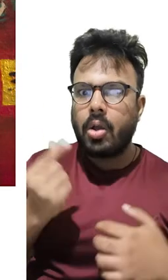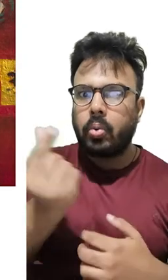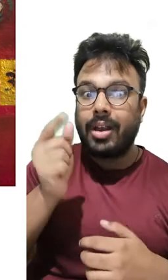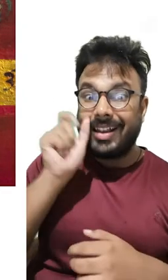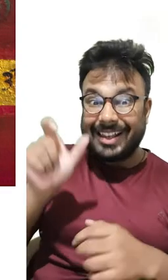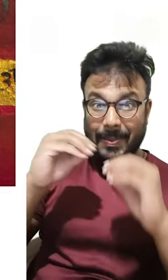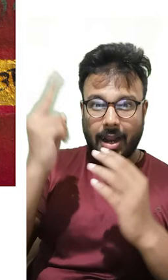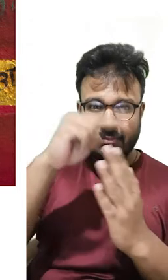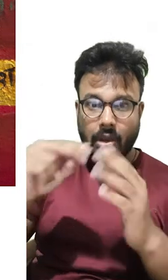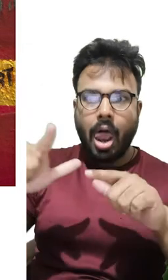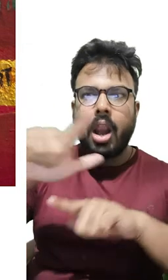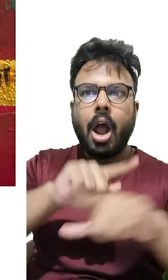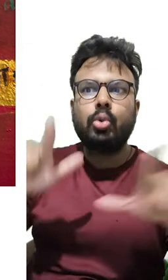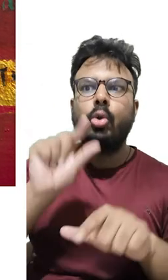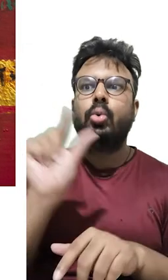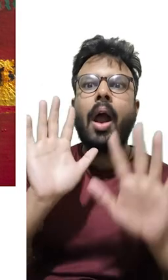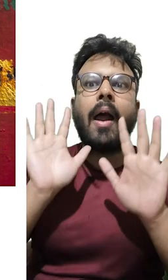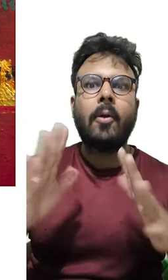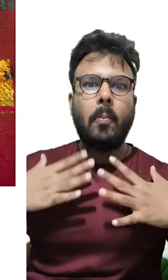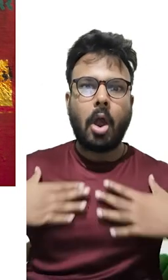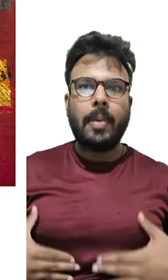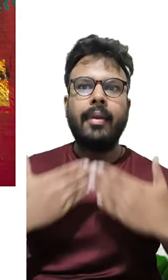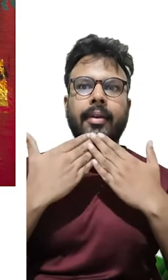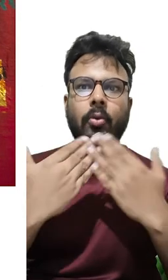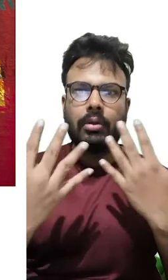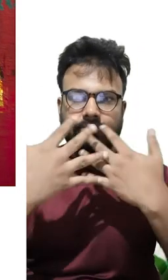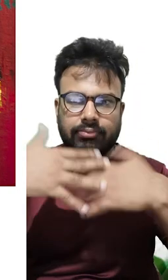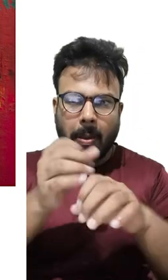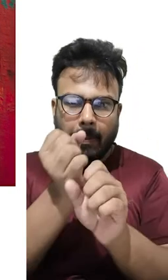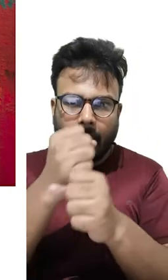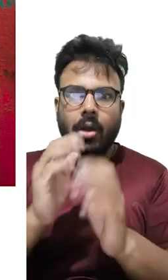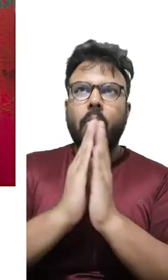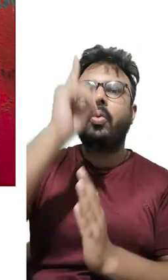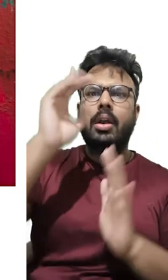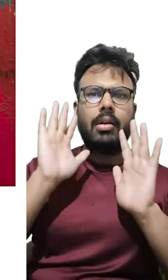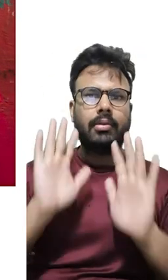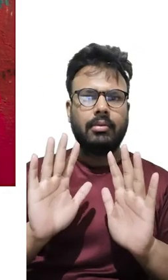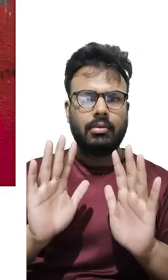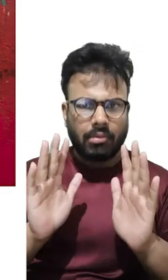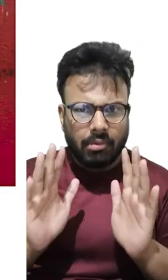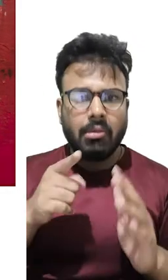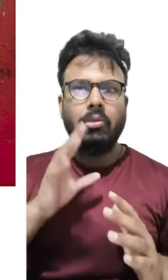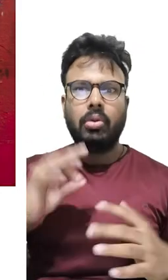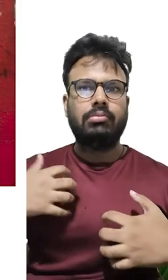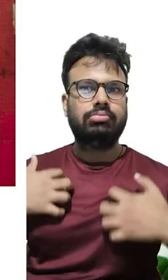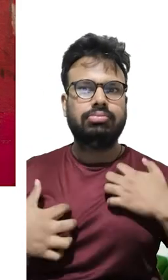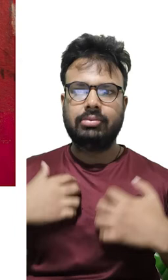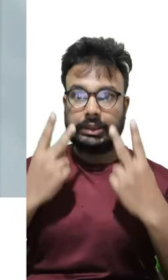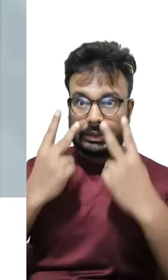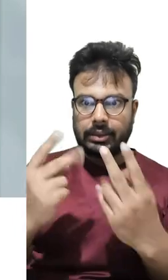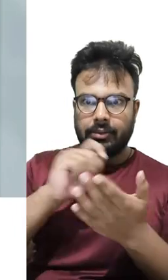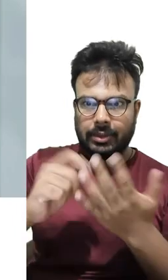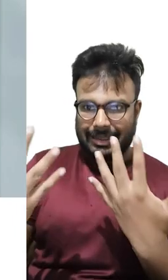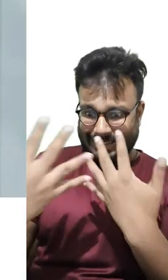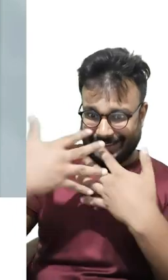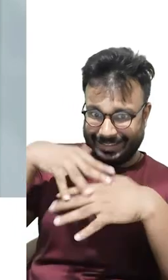how he uses the language of collage. Cut-outs from anatomical education charts make up the body of the goddess. It's